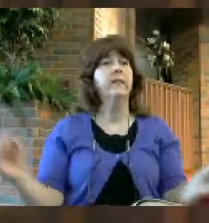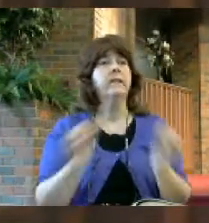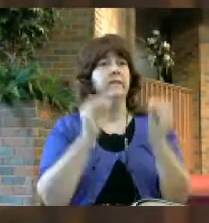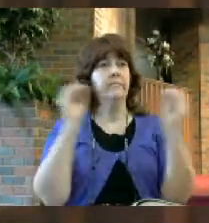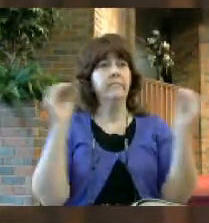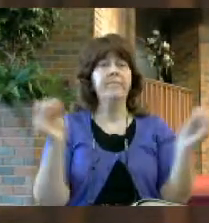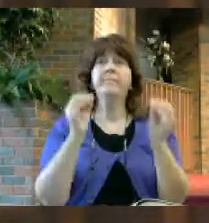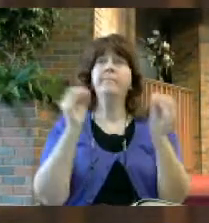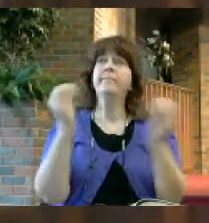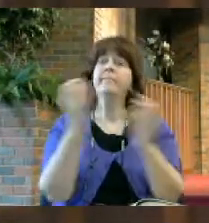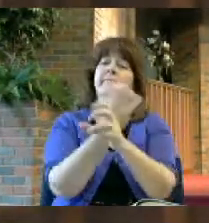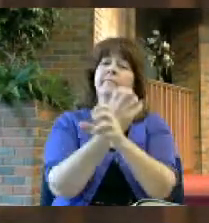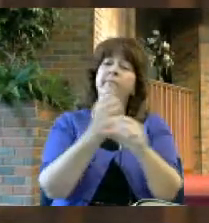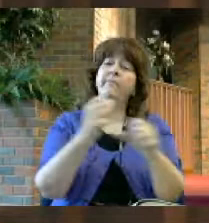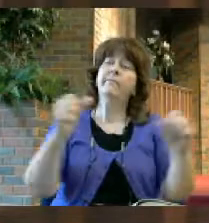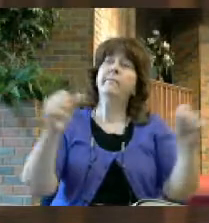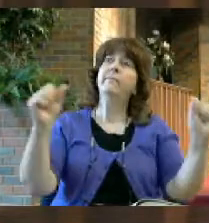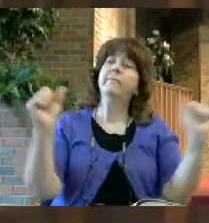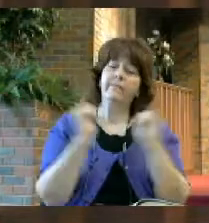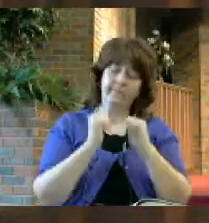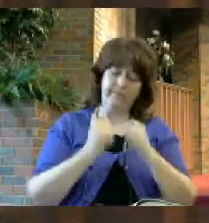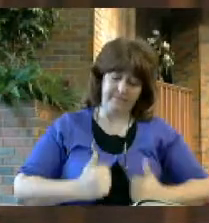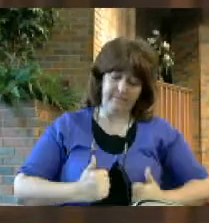in your dwelling